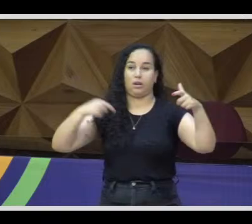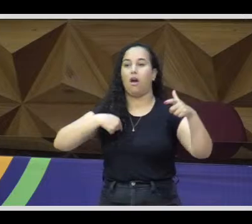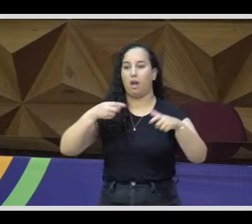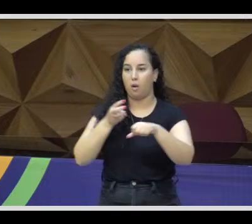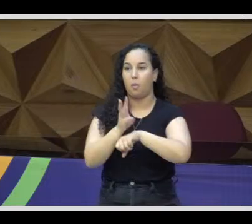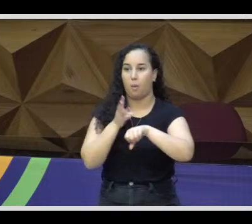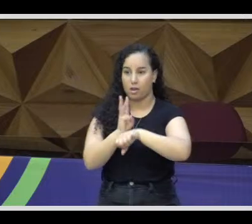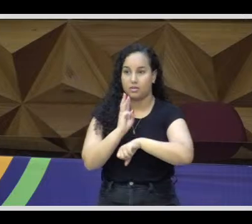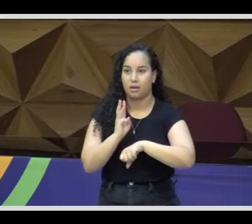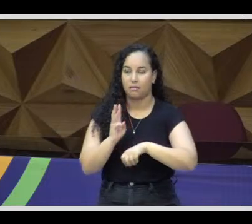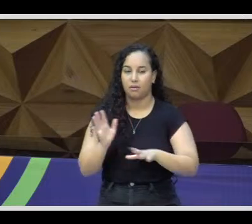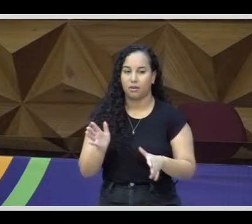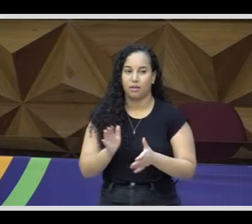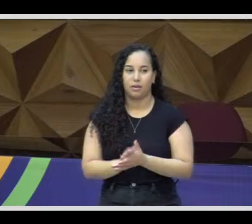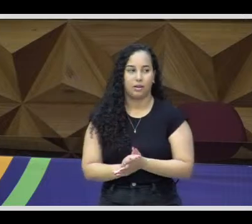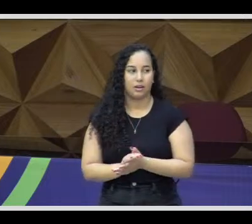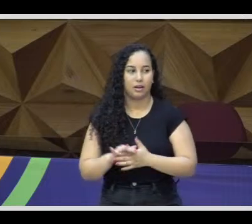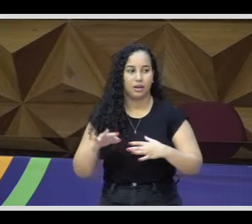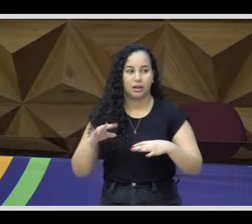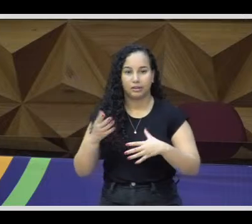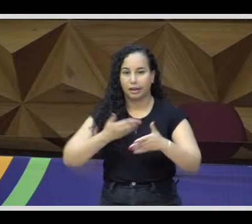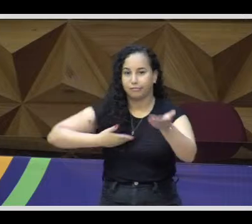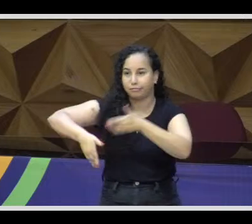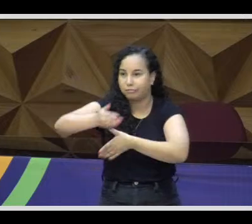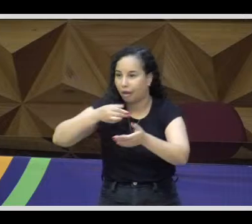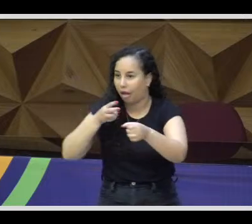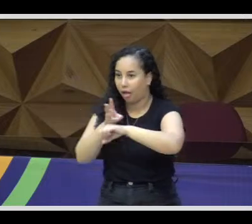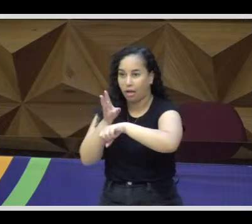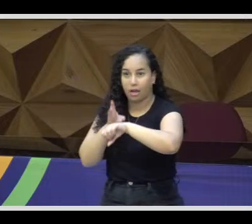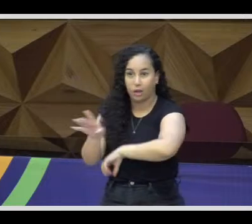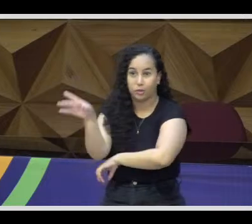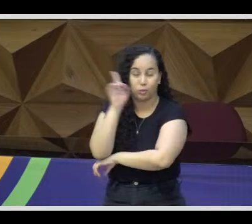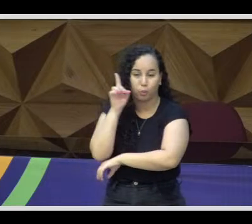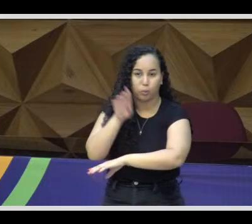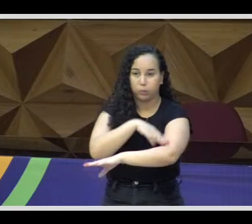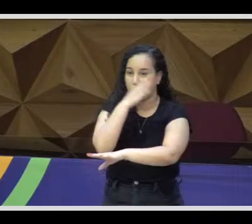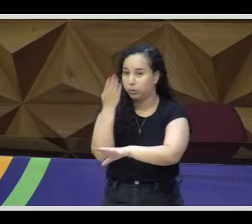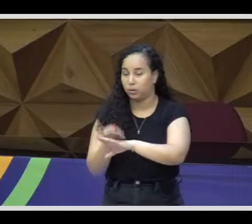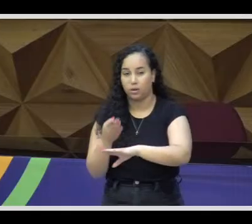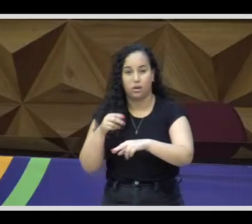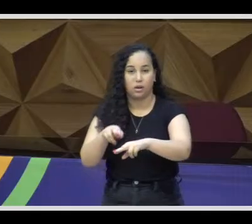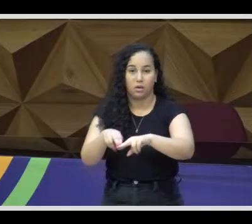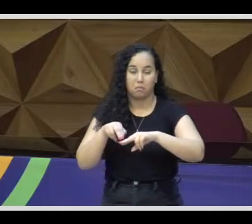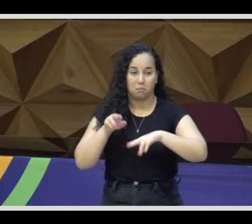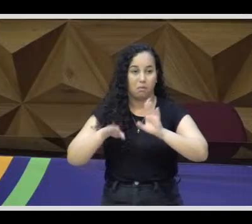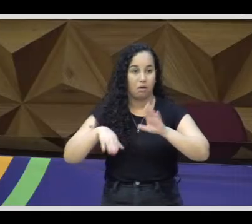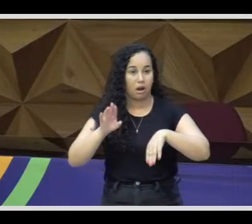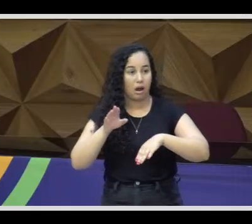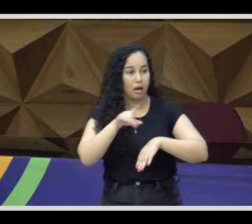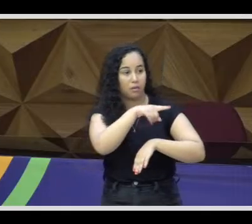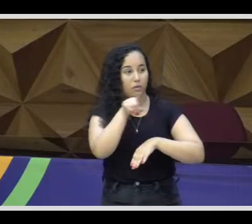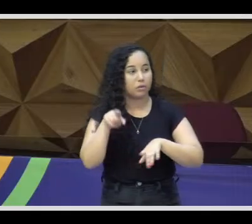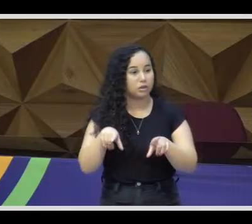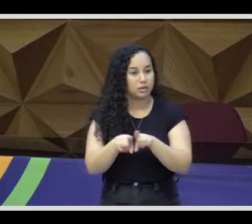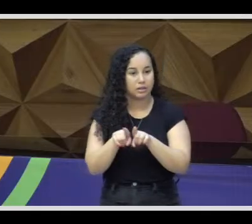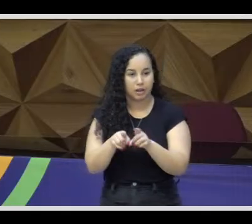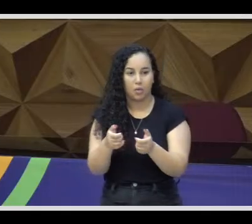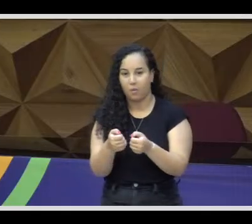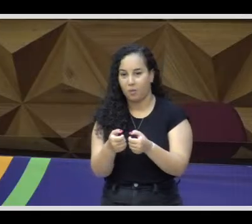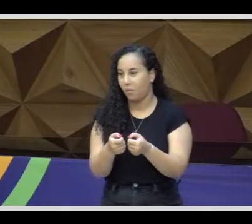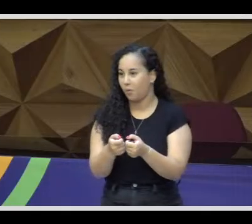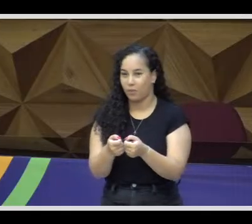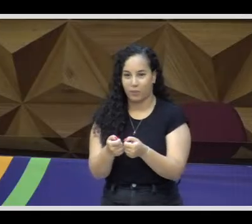WhatsApp, right? We exchange messages all the time. Probably some of you are doing that right now in the